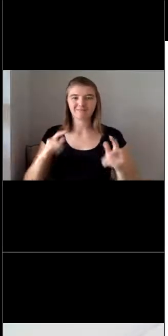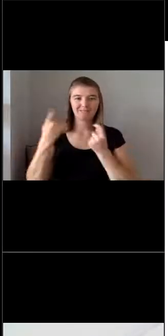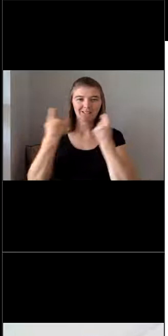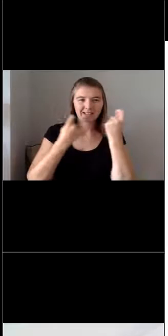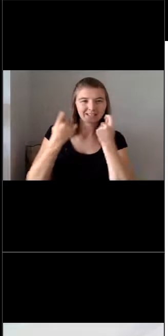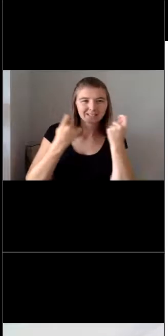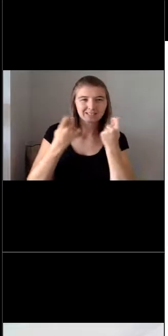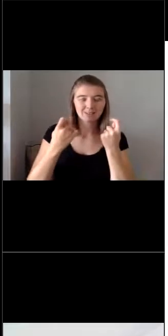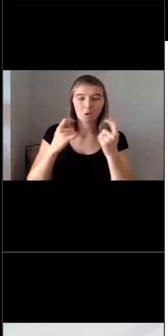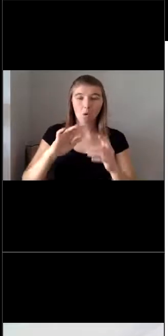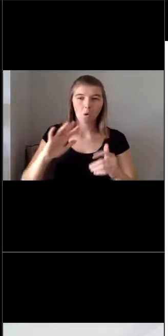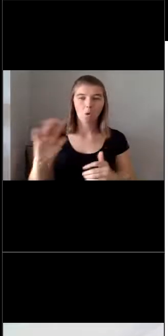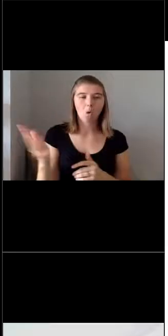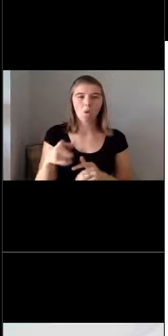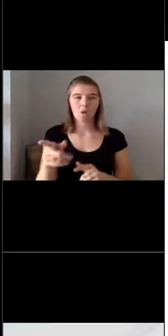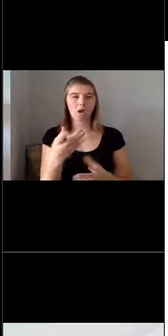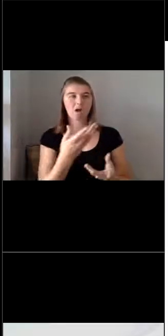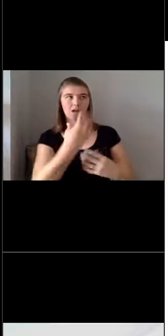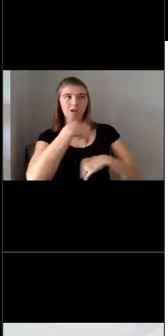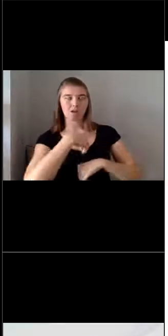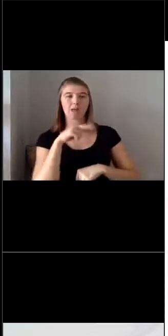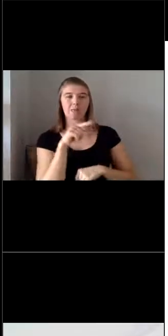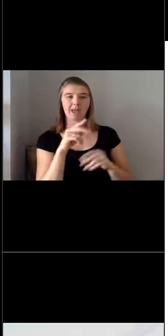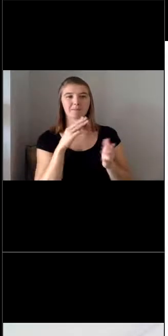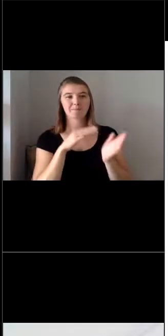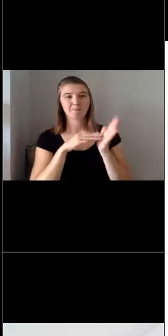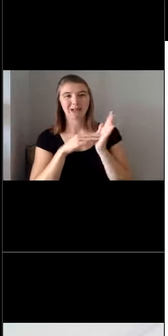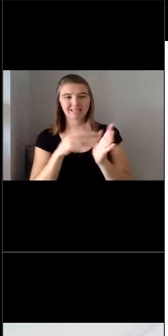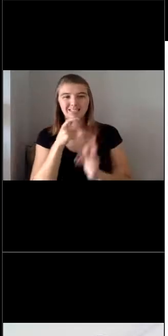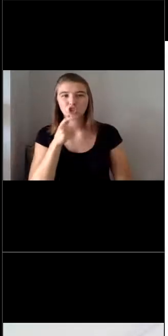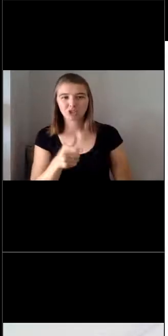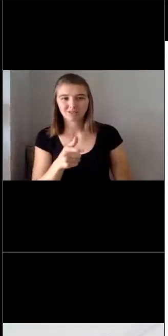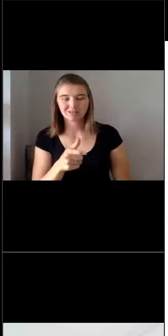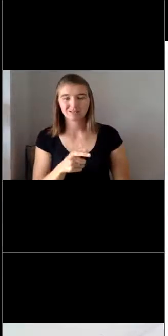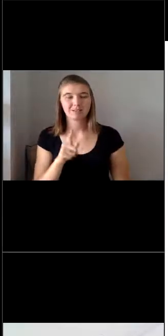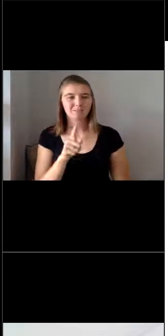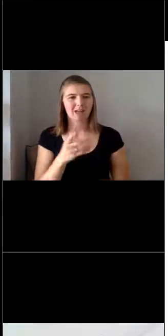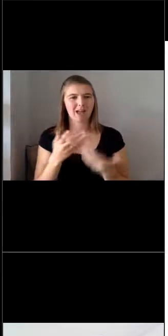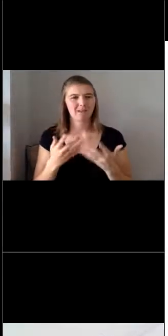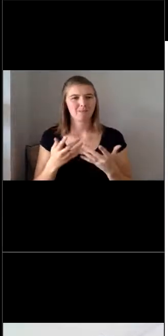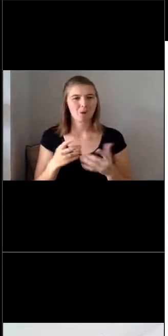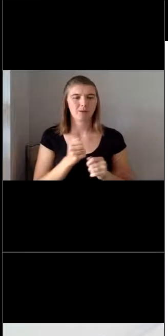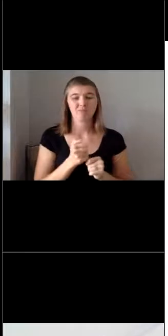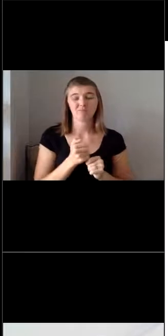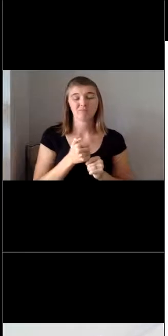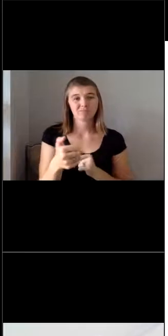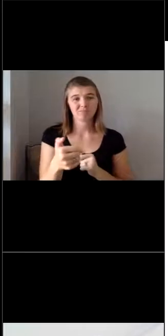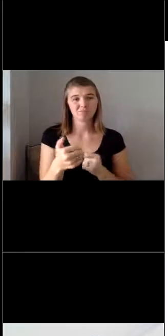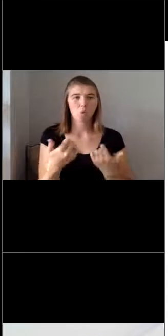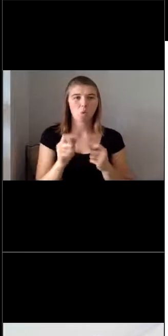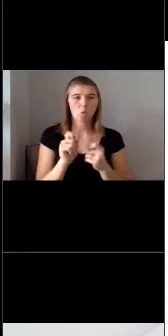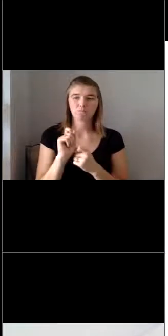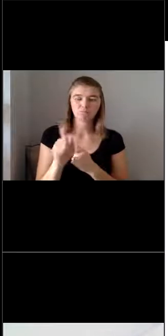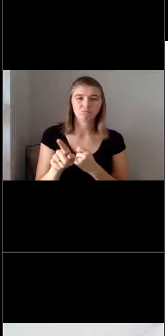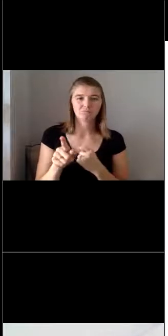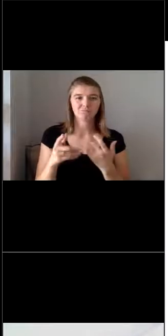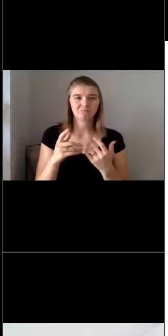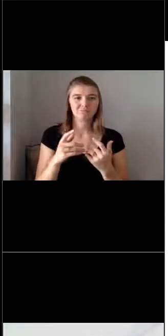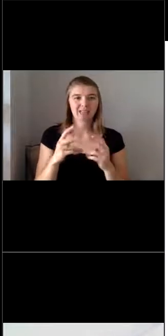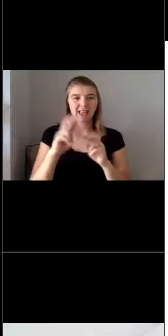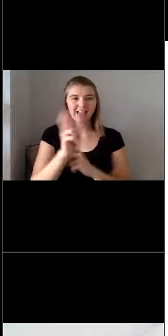solely reliant on communications electronically or and not being face to face, we have to be really